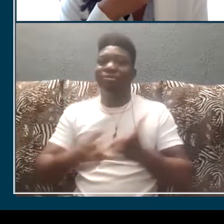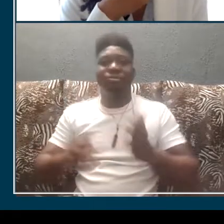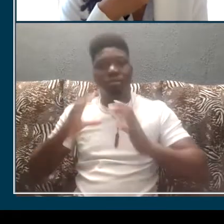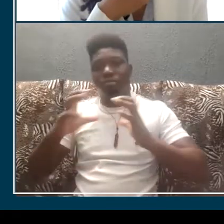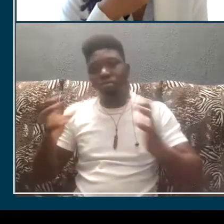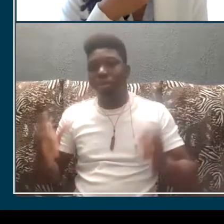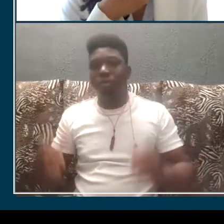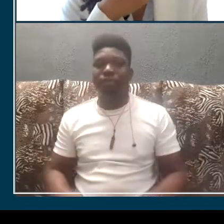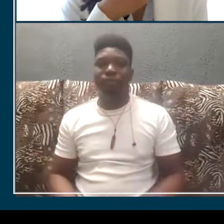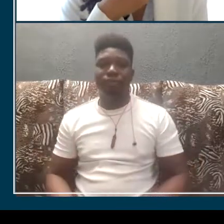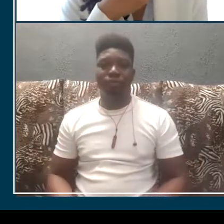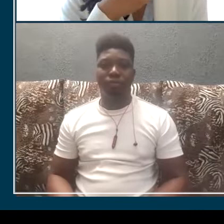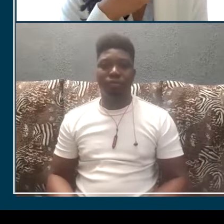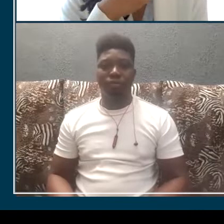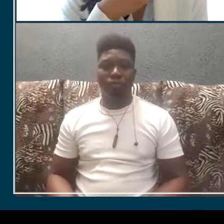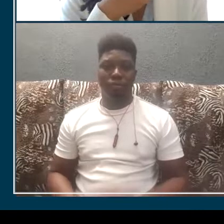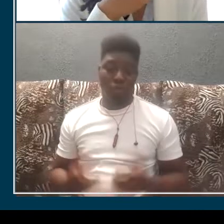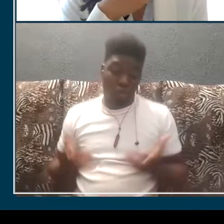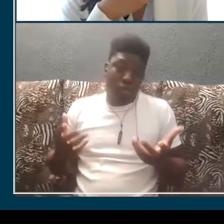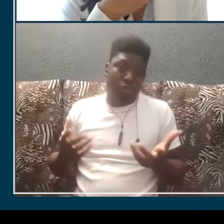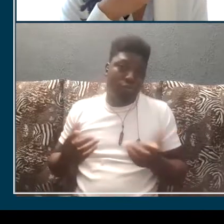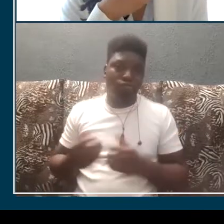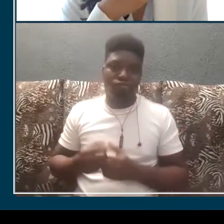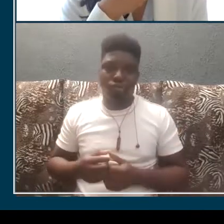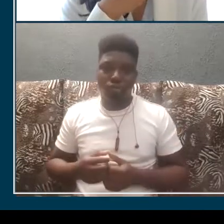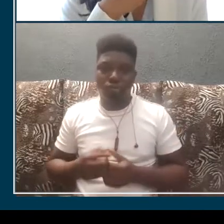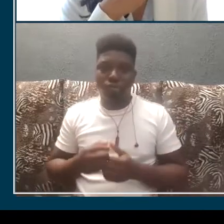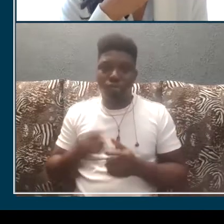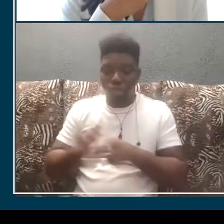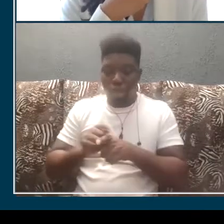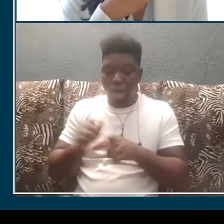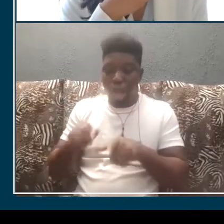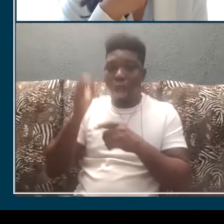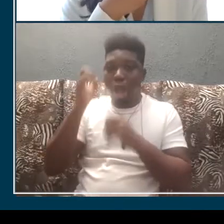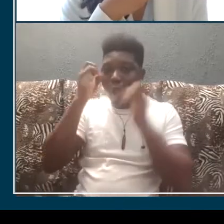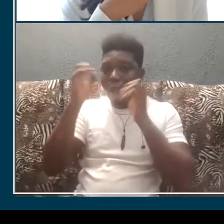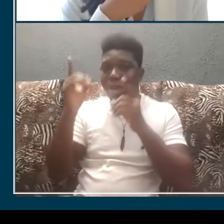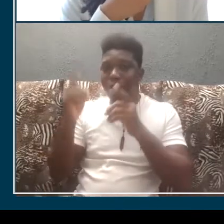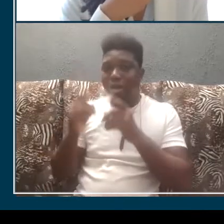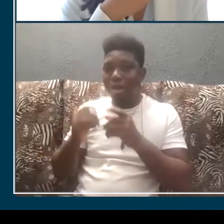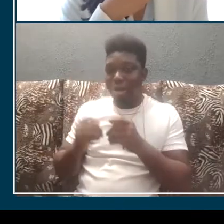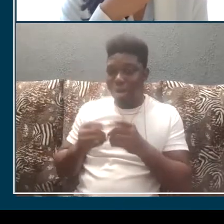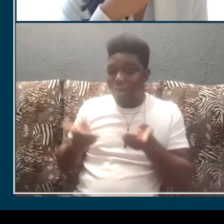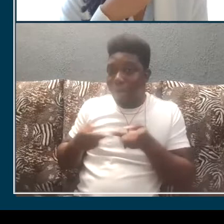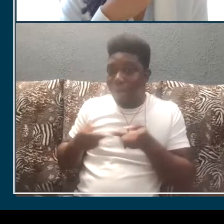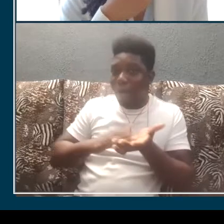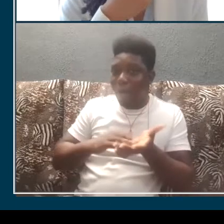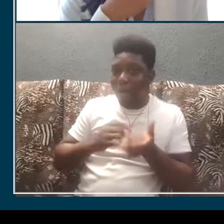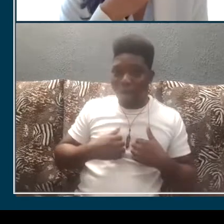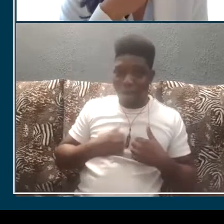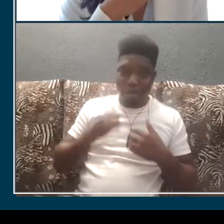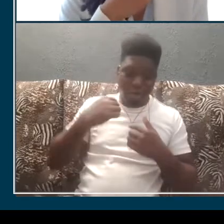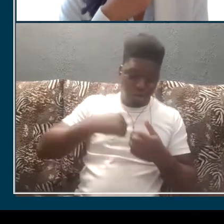in like places like educational places, even workplace, in person working. I am so glad to